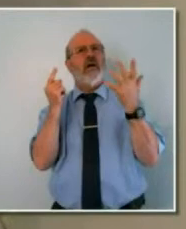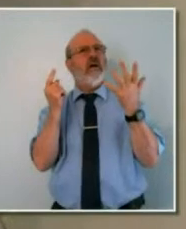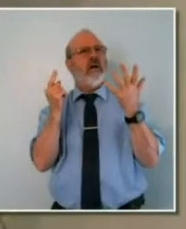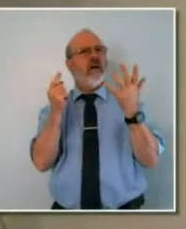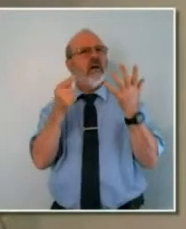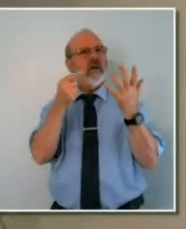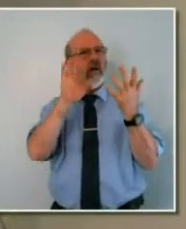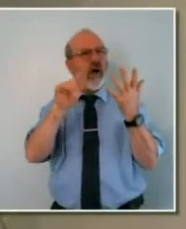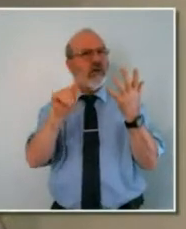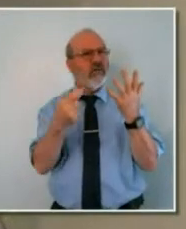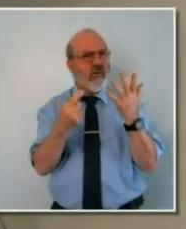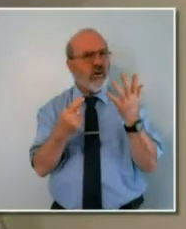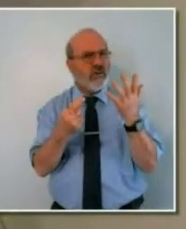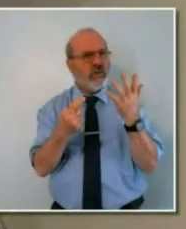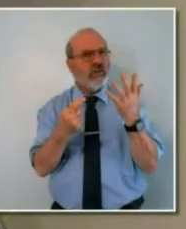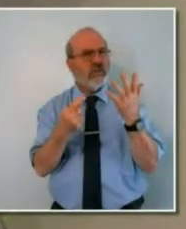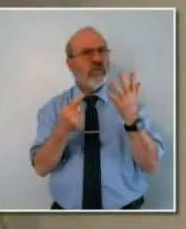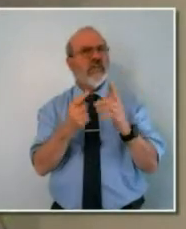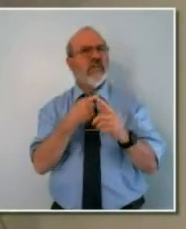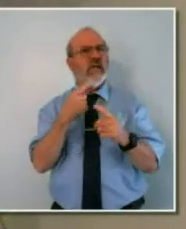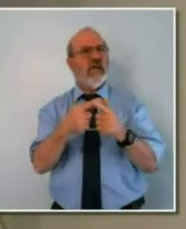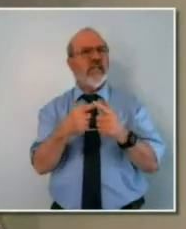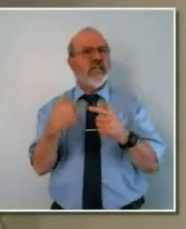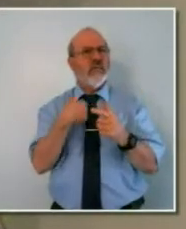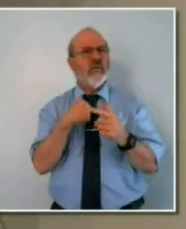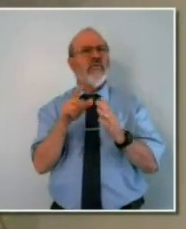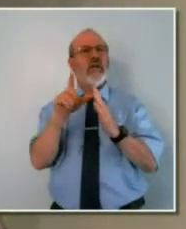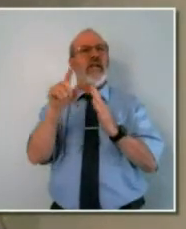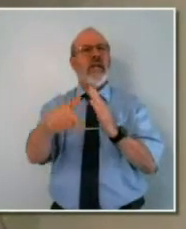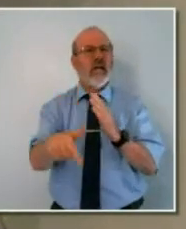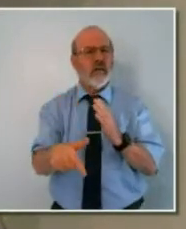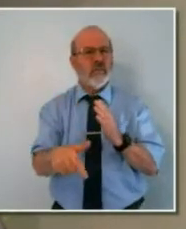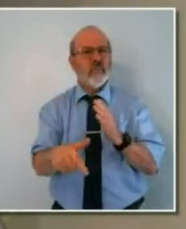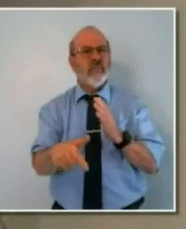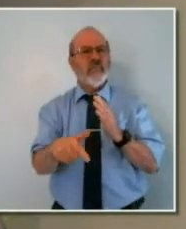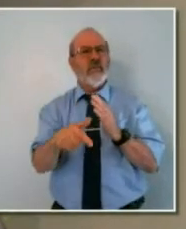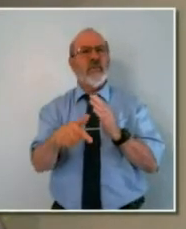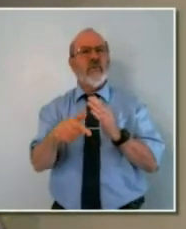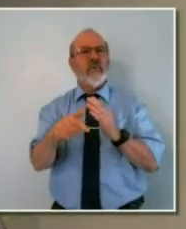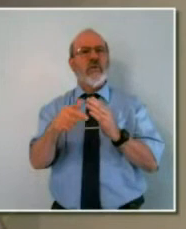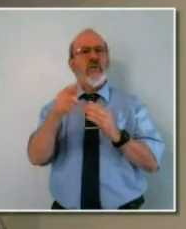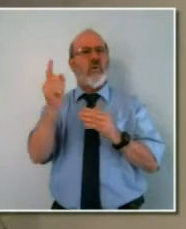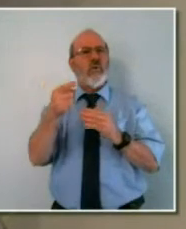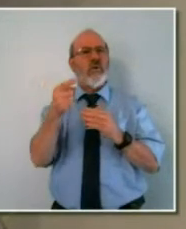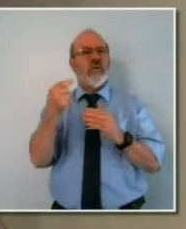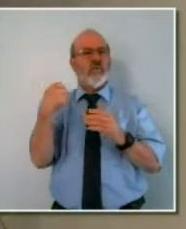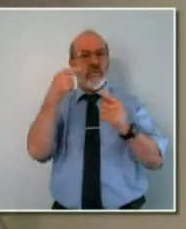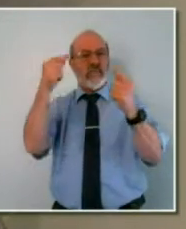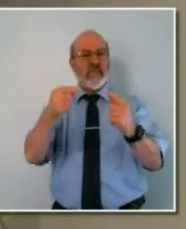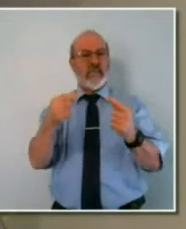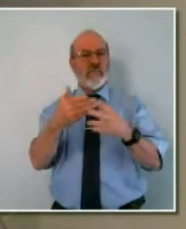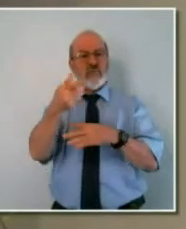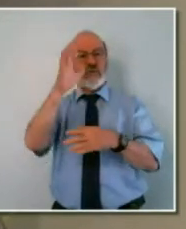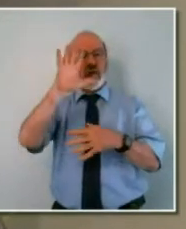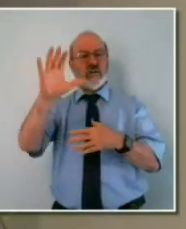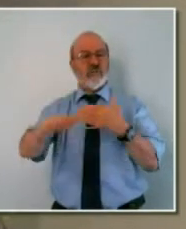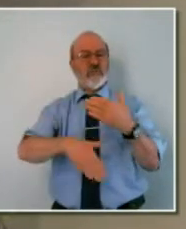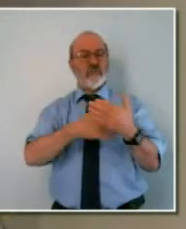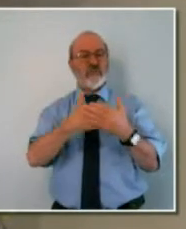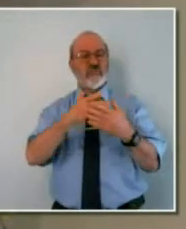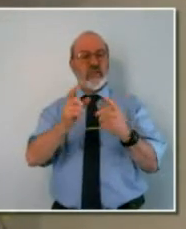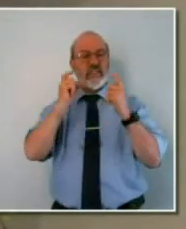first, and then we came after, and we came only by God's gracious gift of life. And God gave